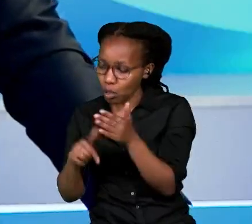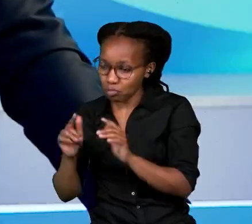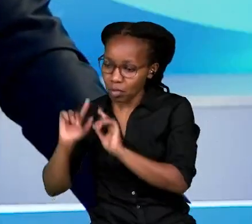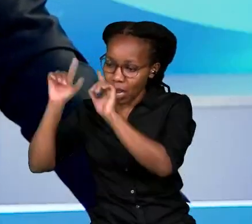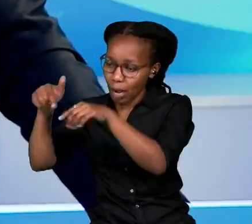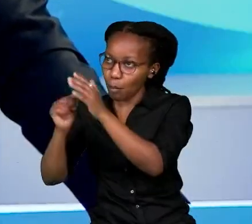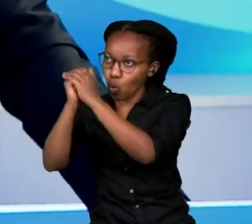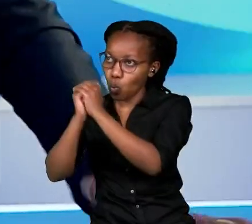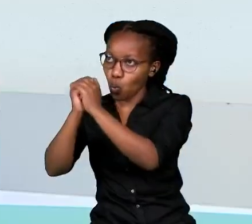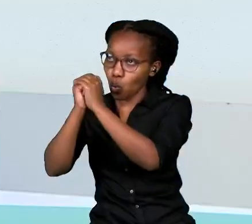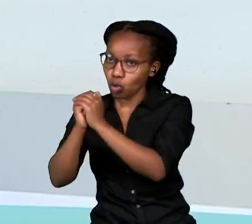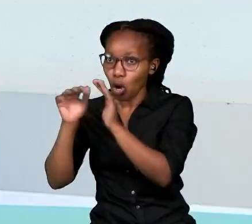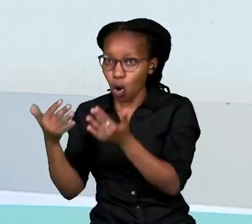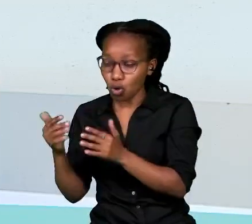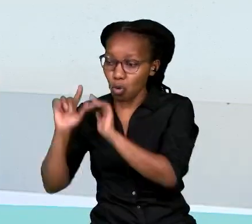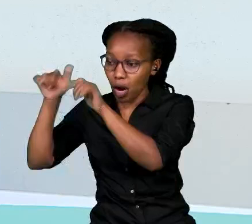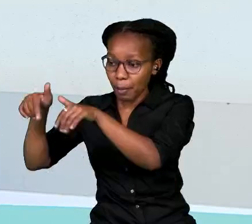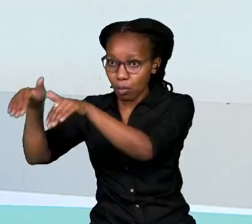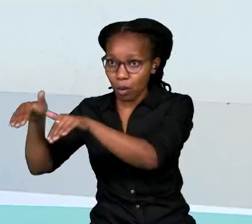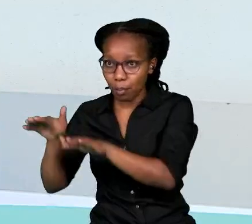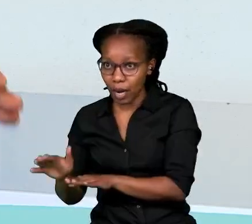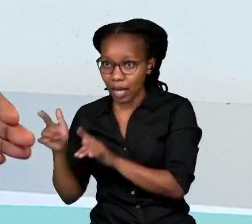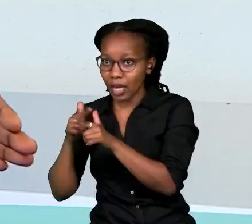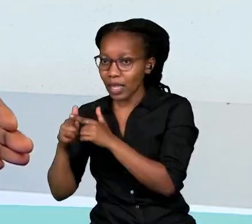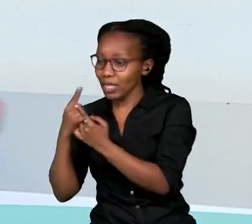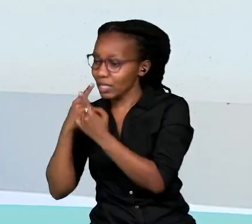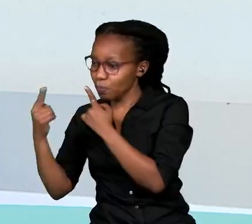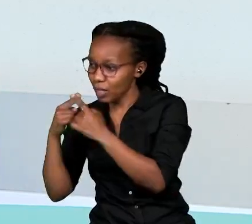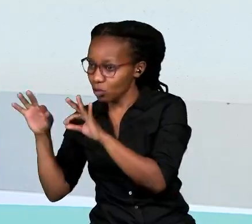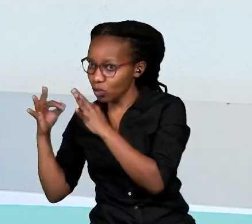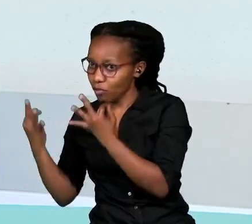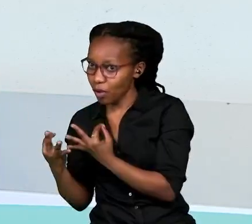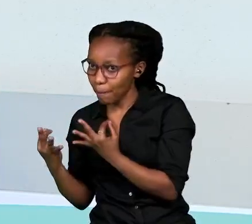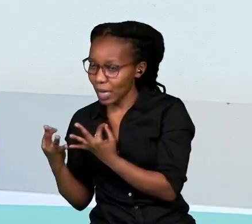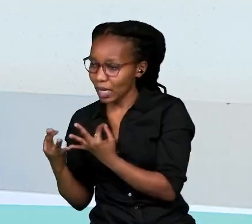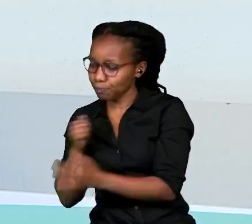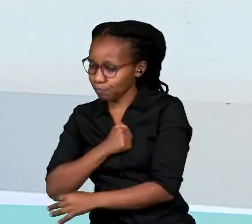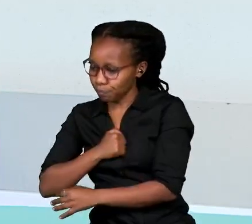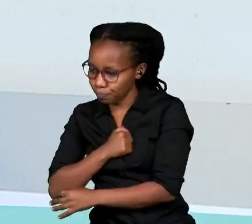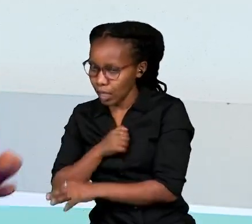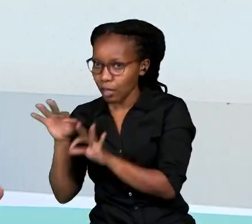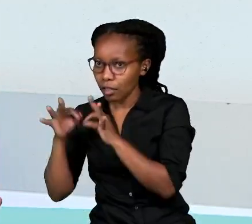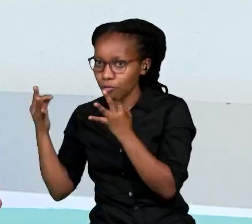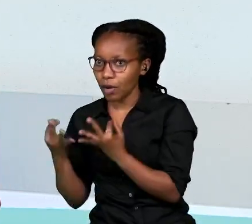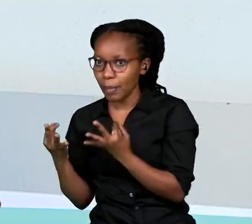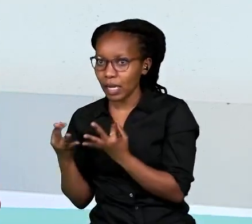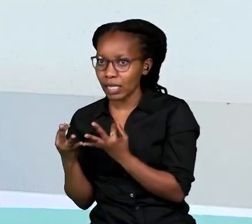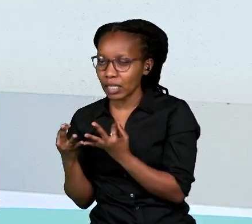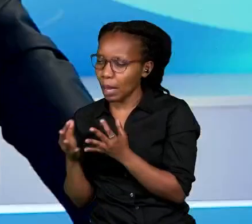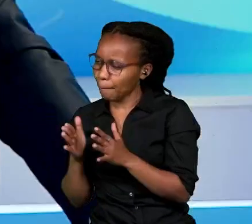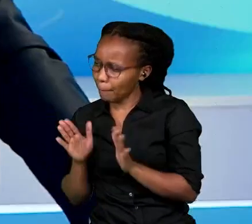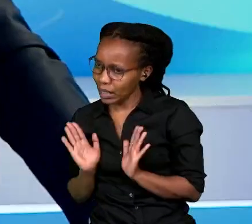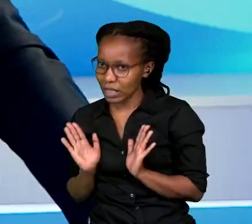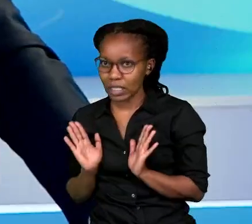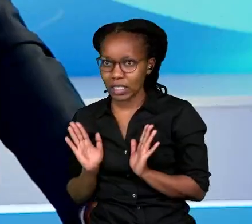Yes. Or it's you're attending the funeral service here. Yes. Speak to the family. Yes. Consult the family. And they respect beyond us.